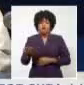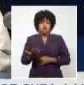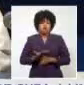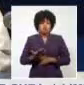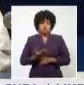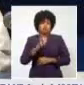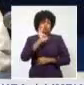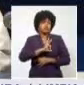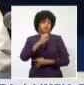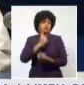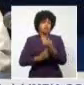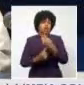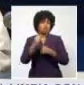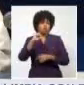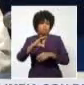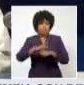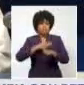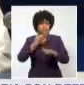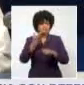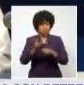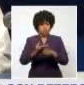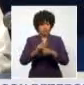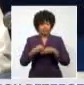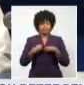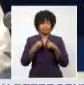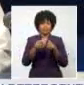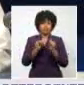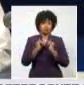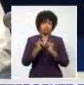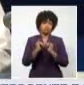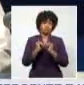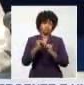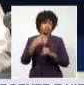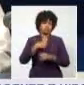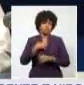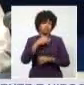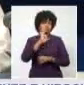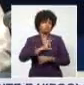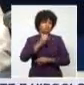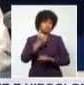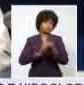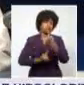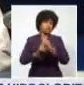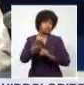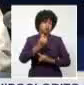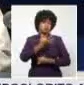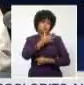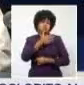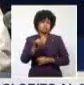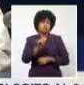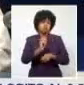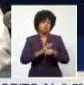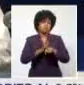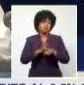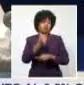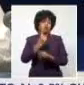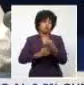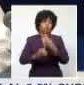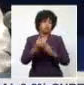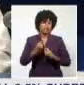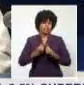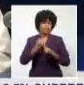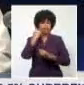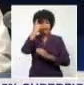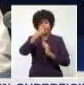have been associated to risk factors, a visit is made by health personnel, and